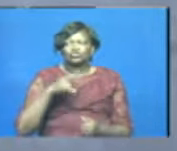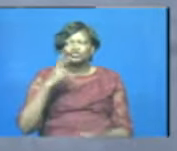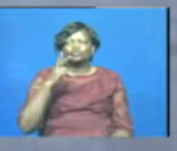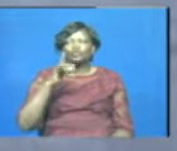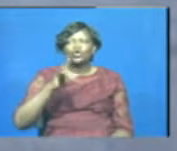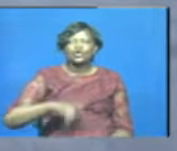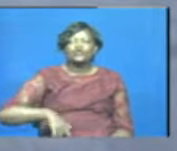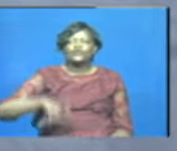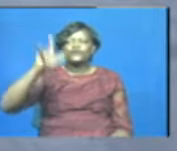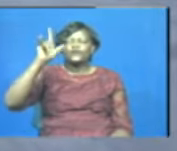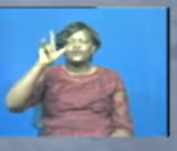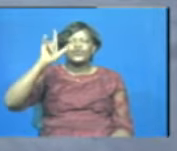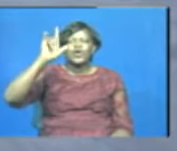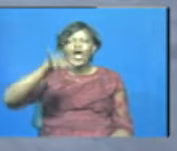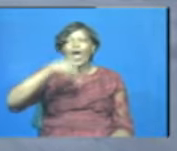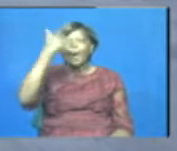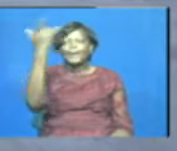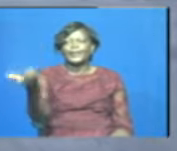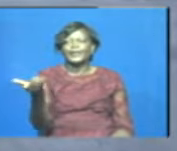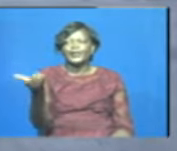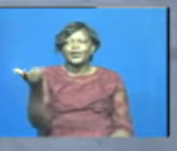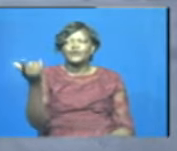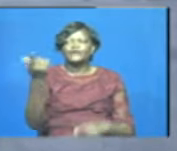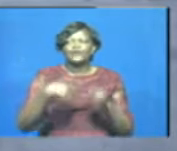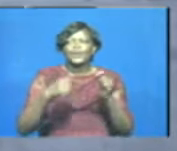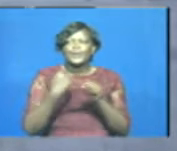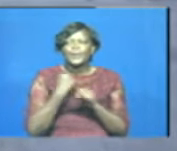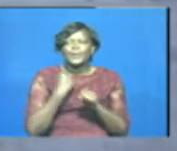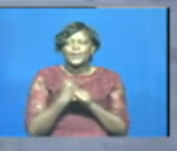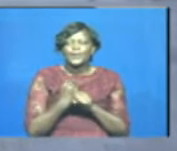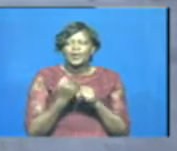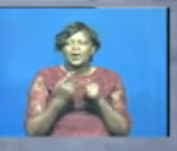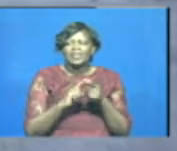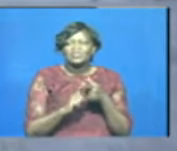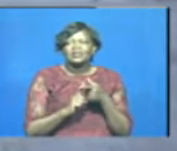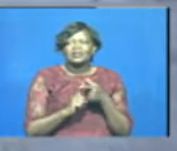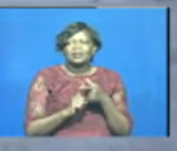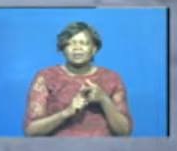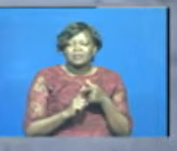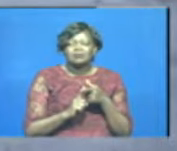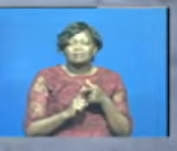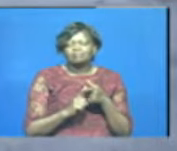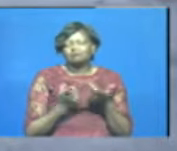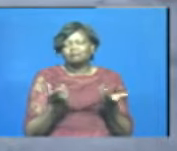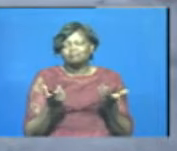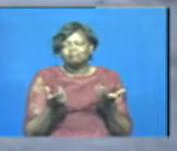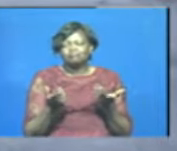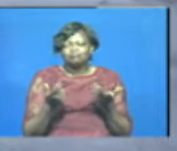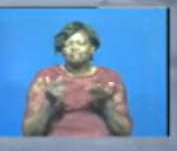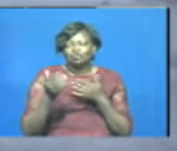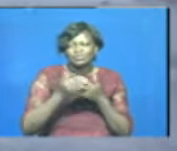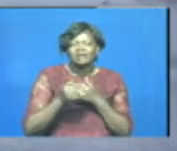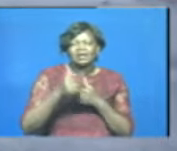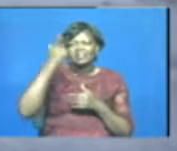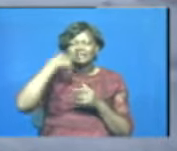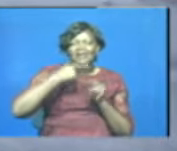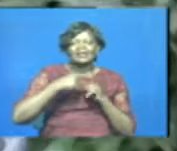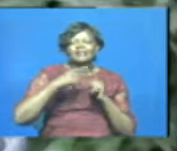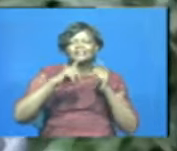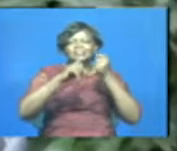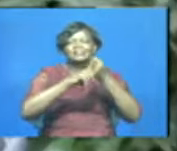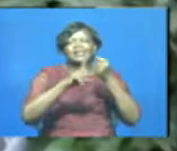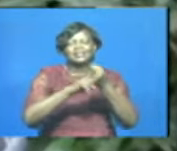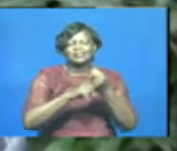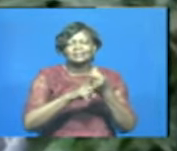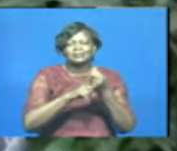aircrafts crashed on their way back from an operation in the Kilimambogo area near Thika, killing six Air Force